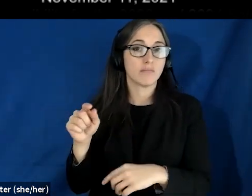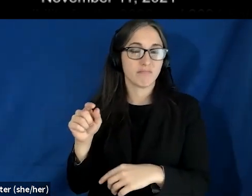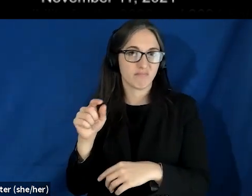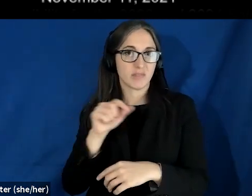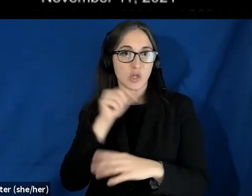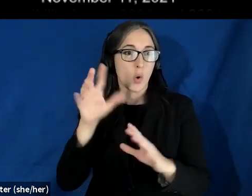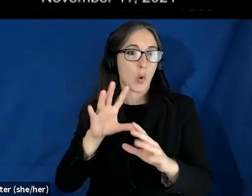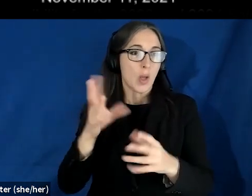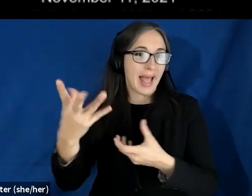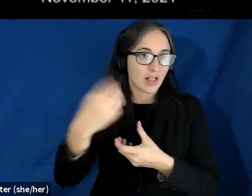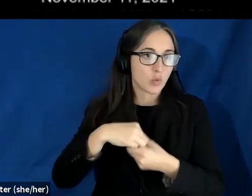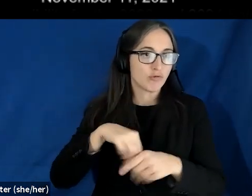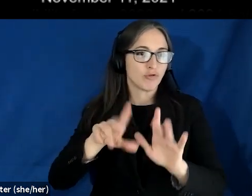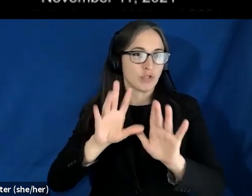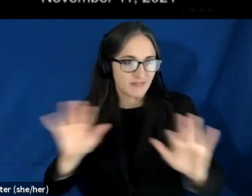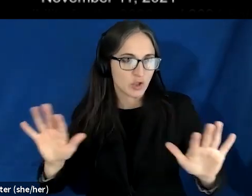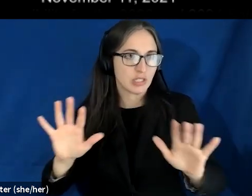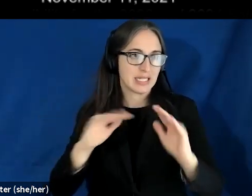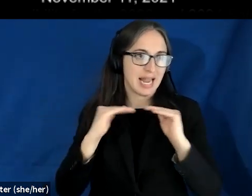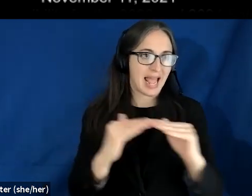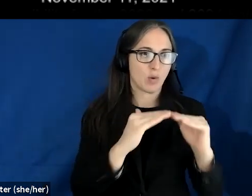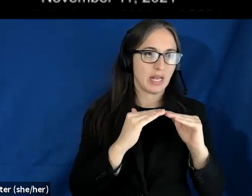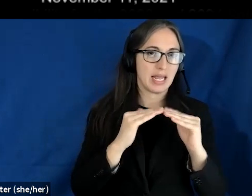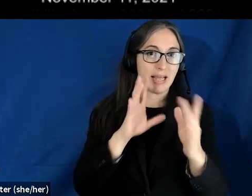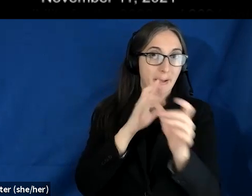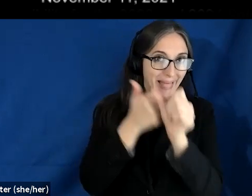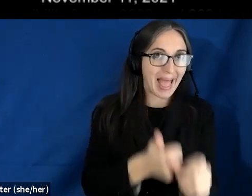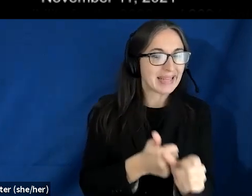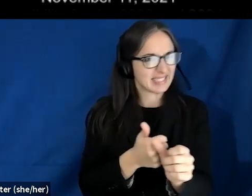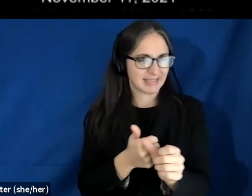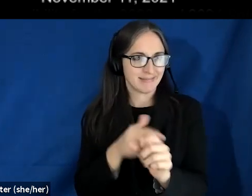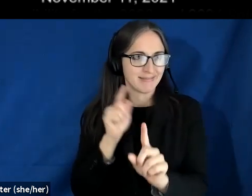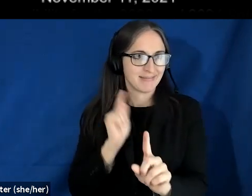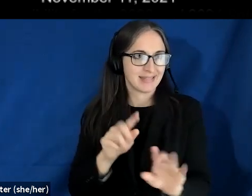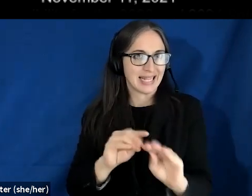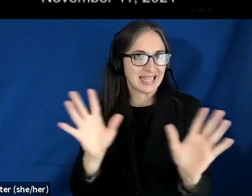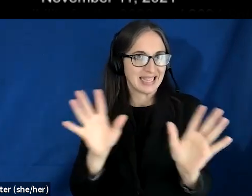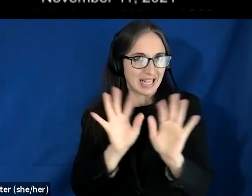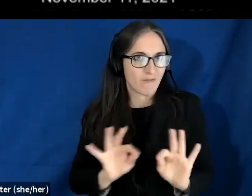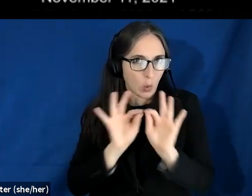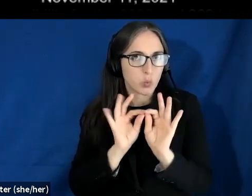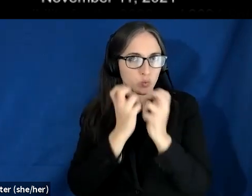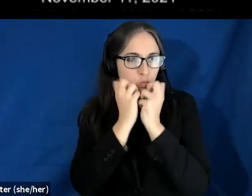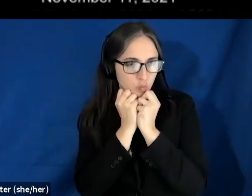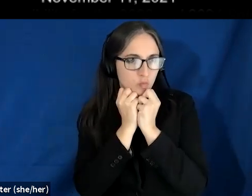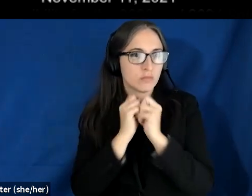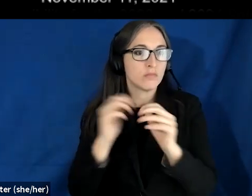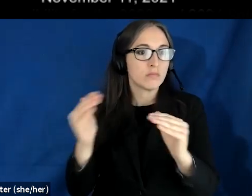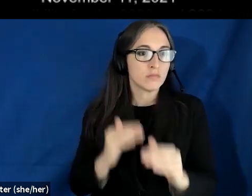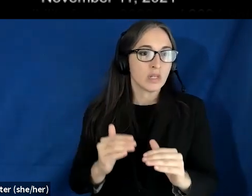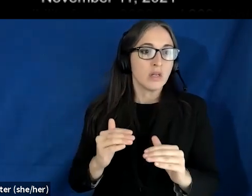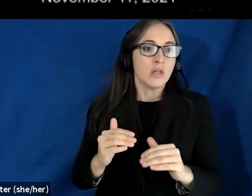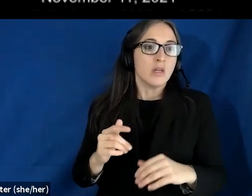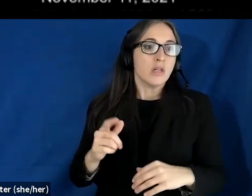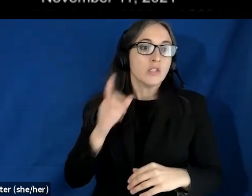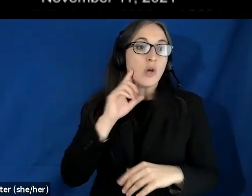values of the University of Washington. The framework then is the Universal Design Higher Education Framework with the scope, et cetera. So that would